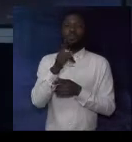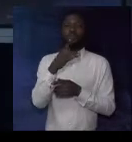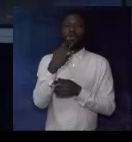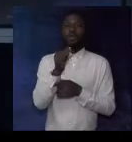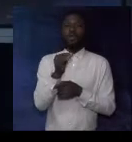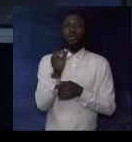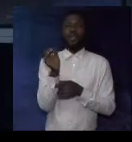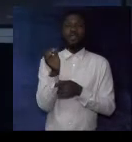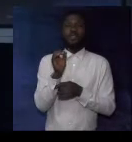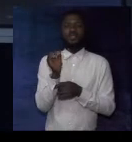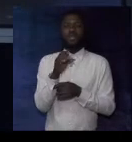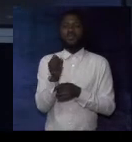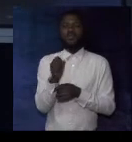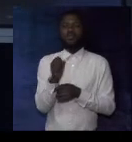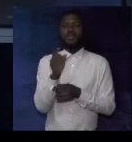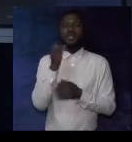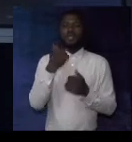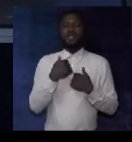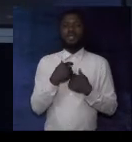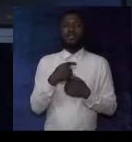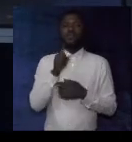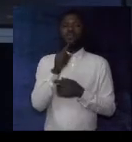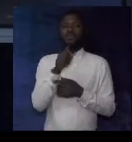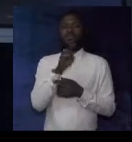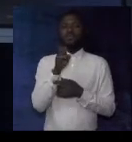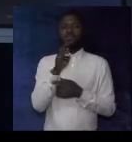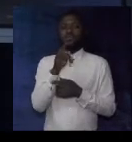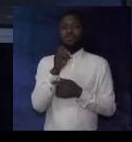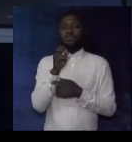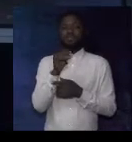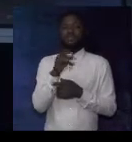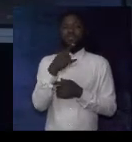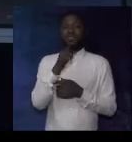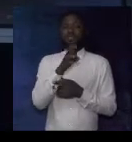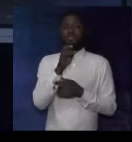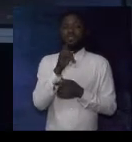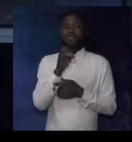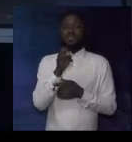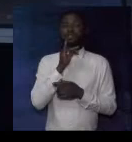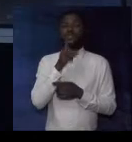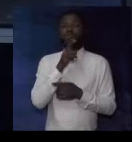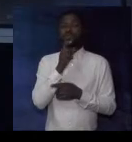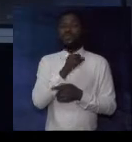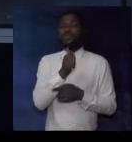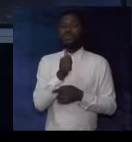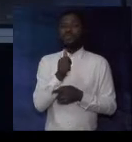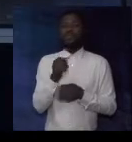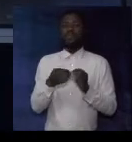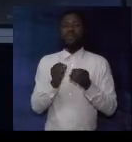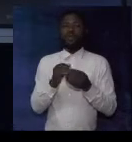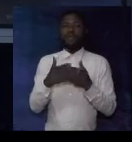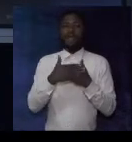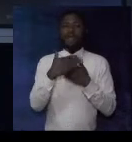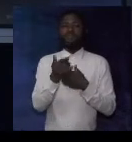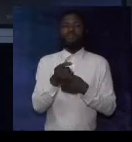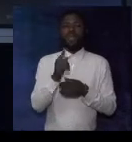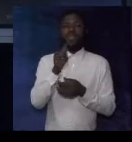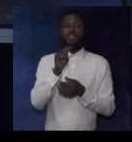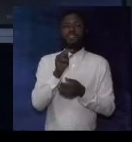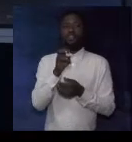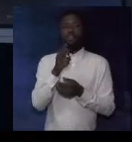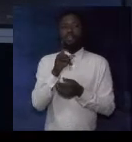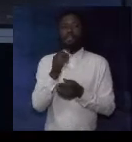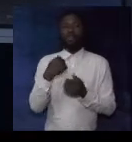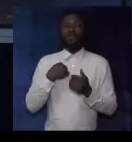of zeros. So the next time somebody comes to you and says he has 1 zillion, tell them the zillion is not a number. After trillion, we